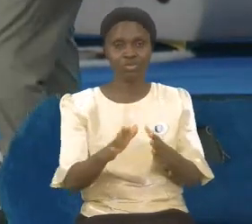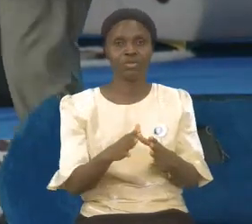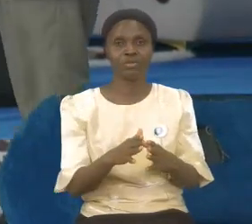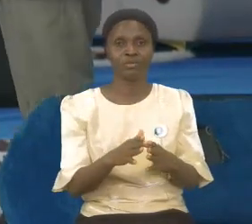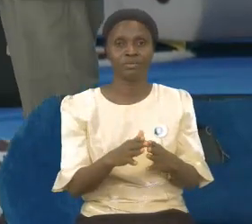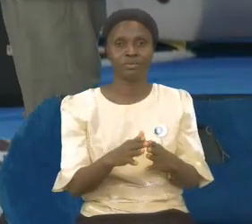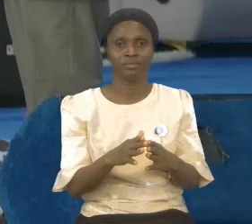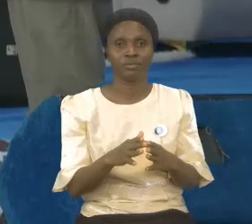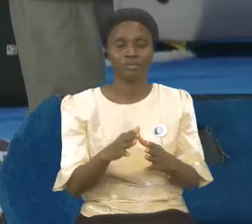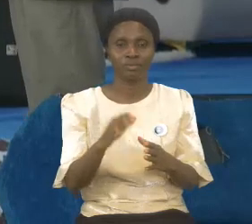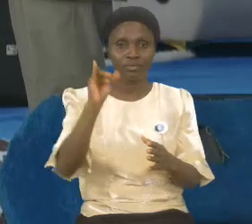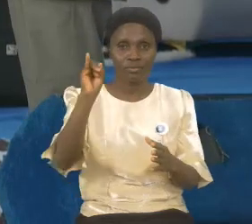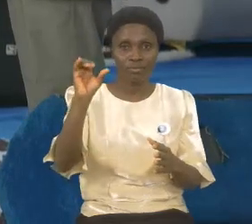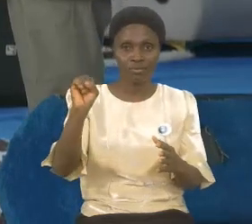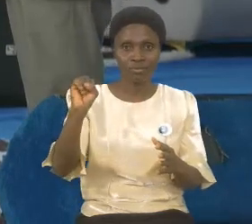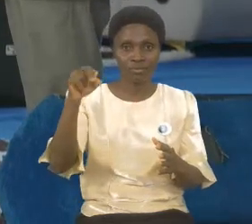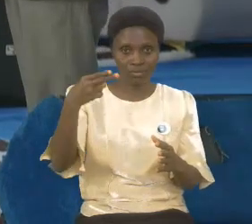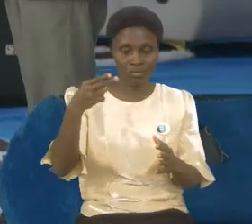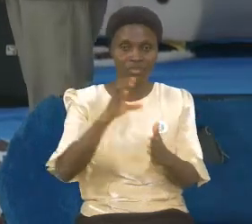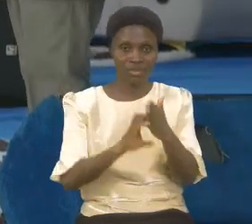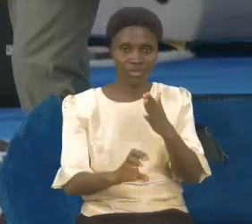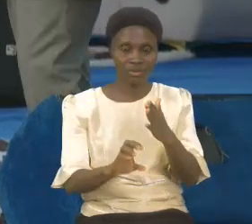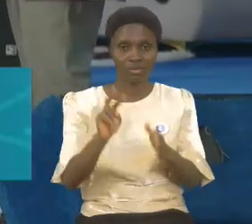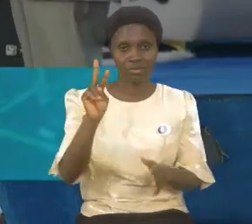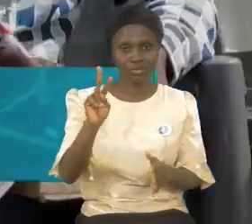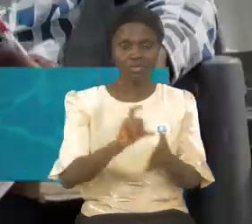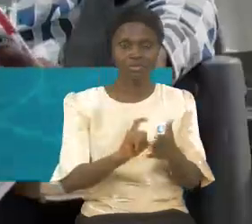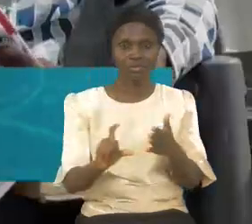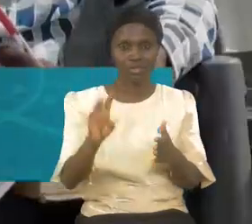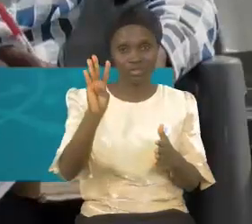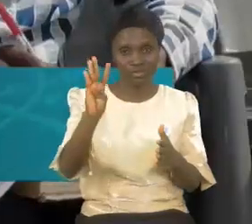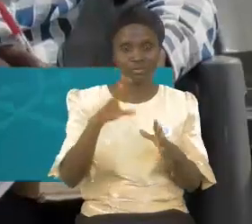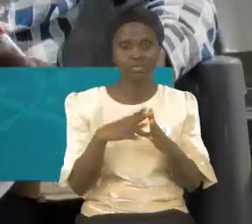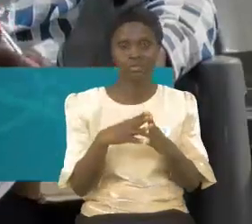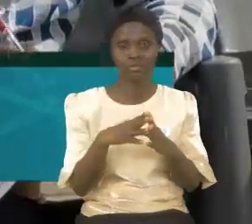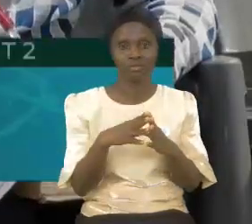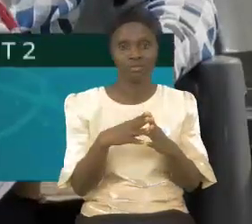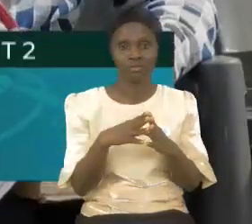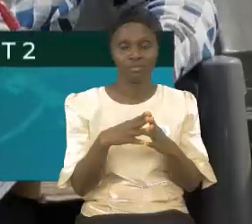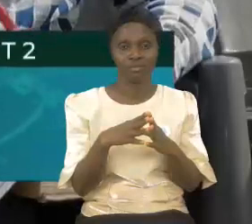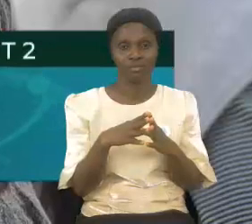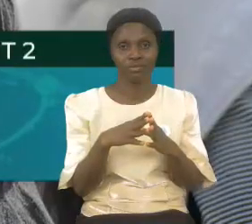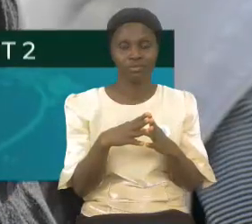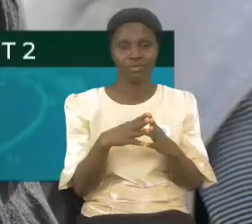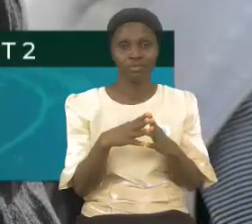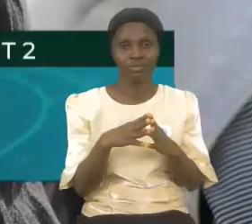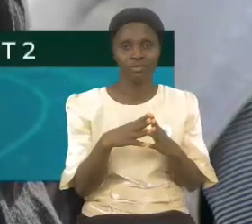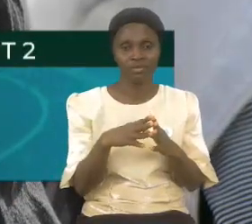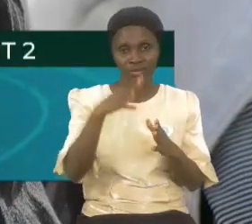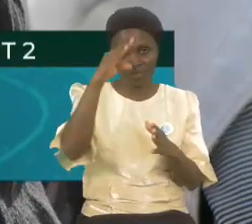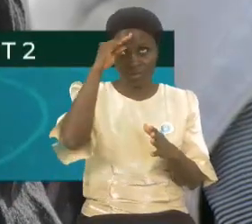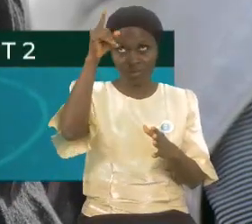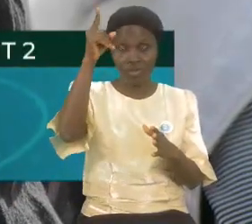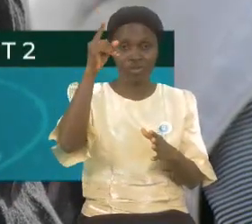chapter 2, and I'm reading from verse 4. Isaiah chapter 2, verse 4. He